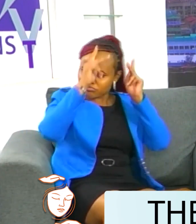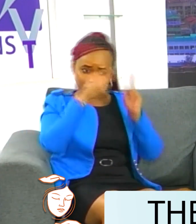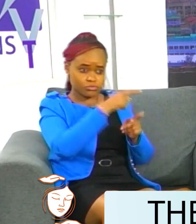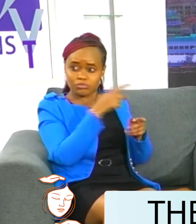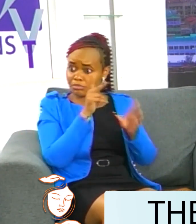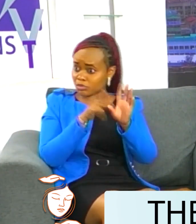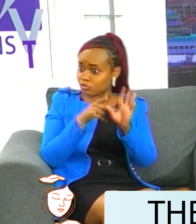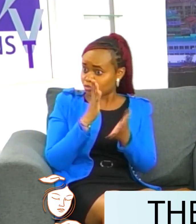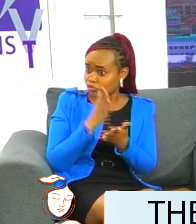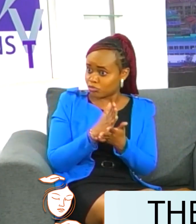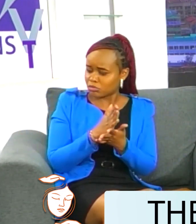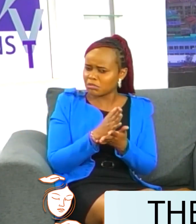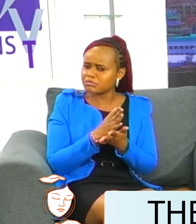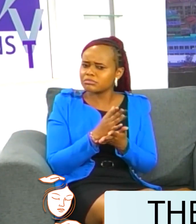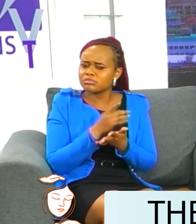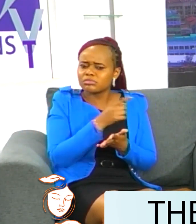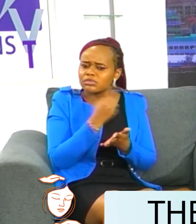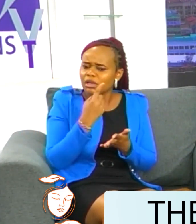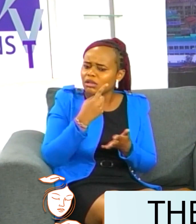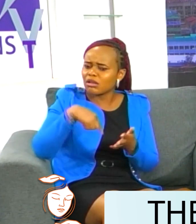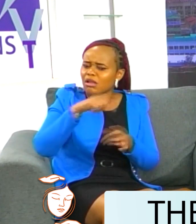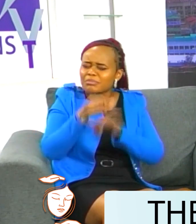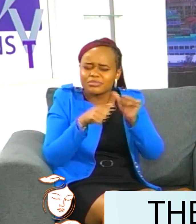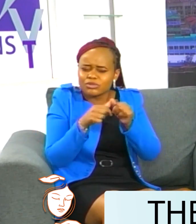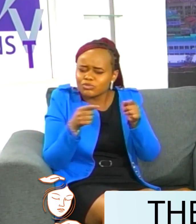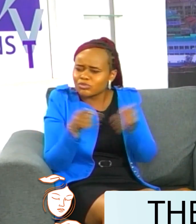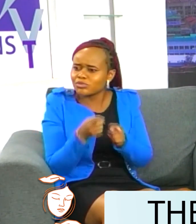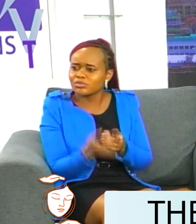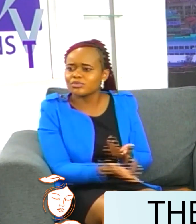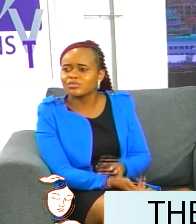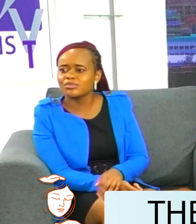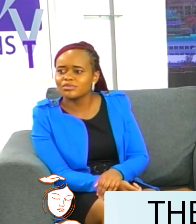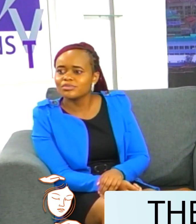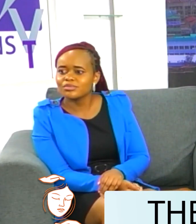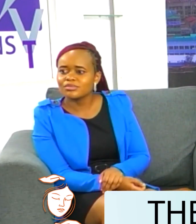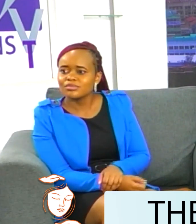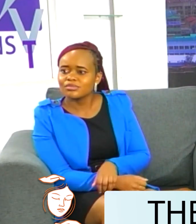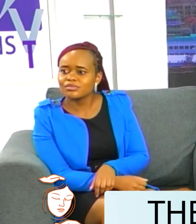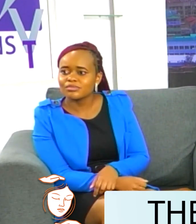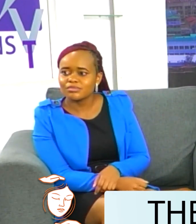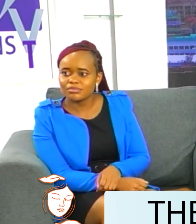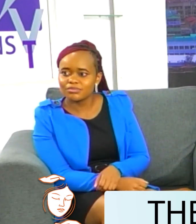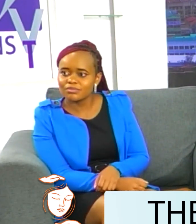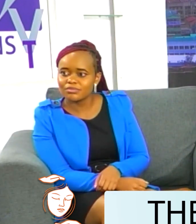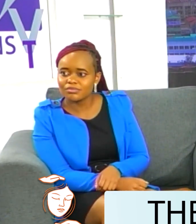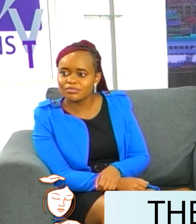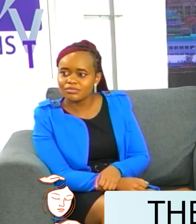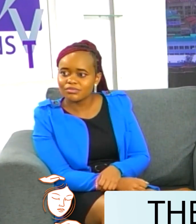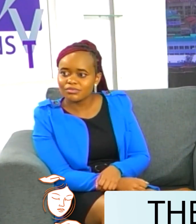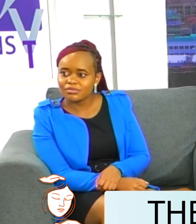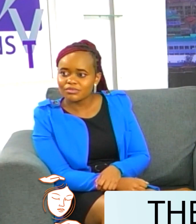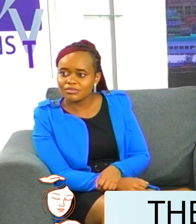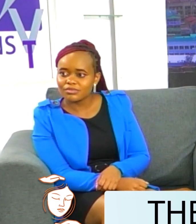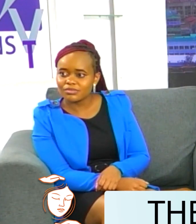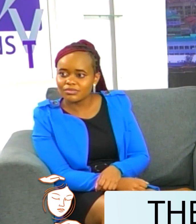now speaking about Miss Kakamega, I know you have participated, right? Can you tell us something short about it?